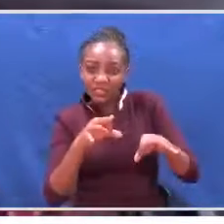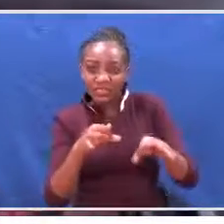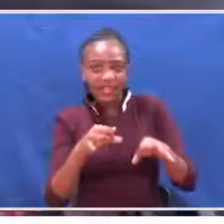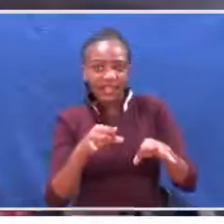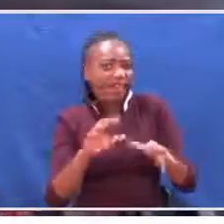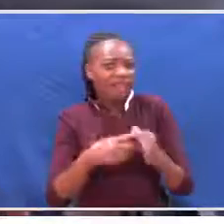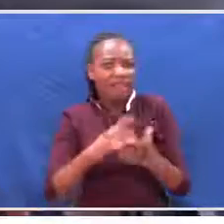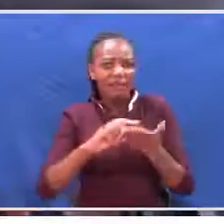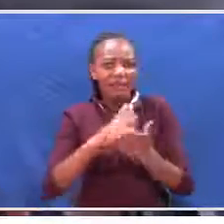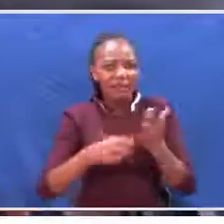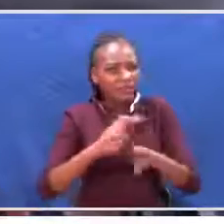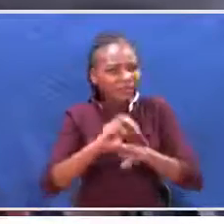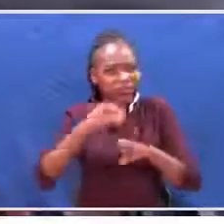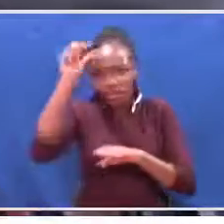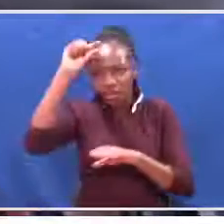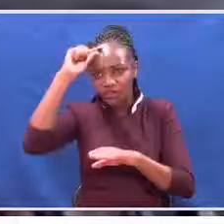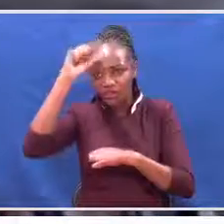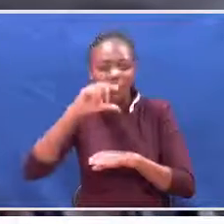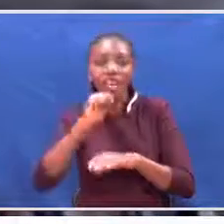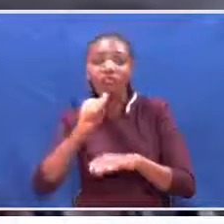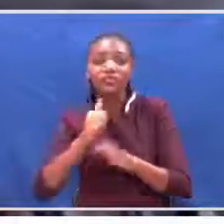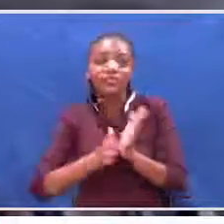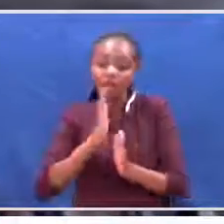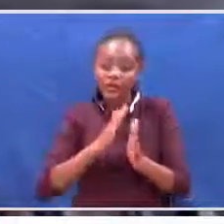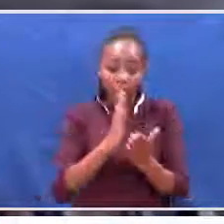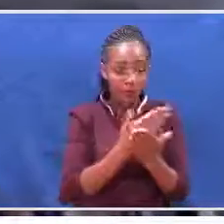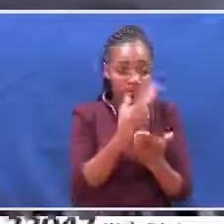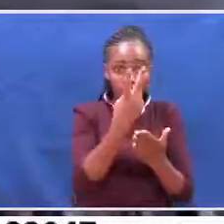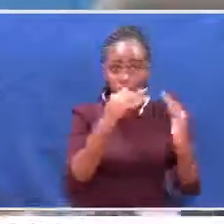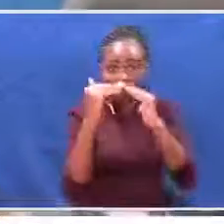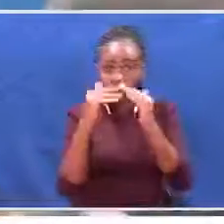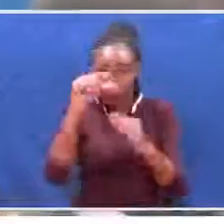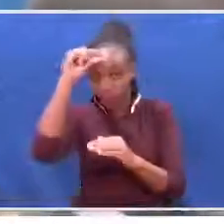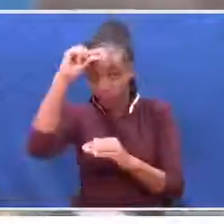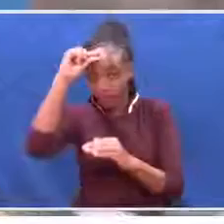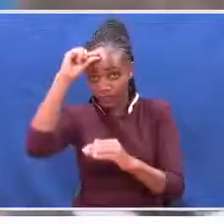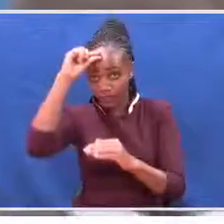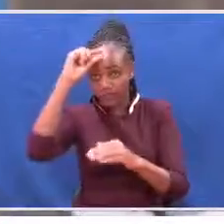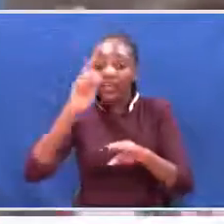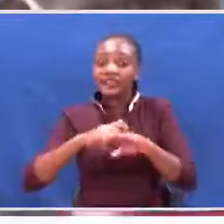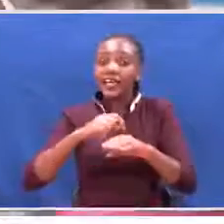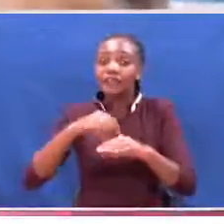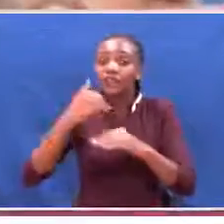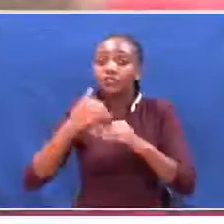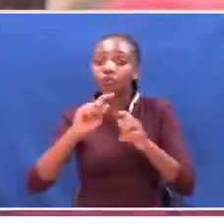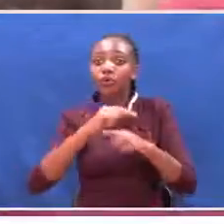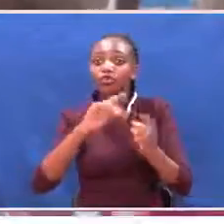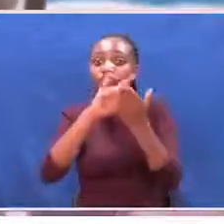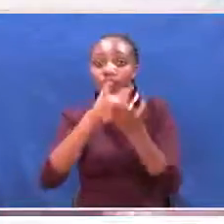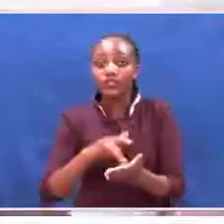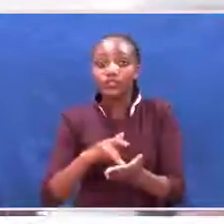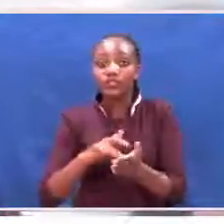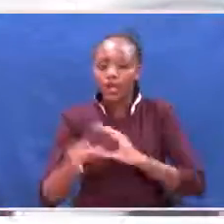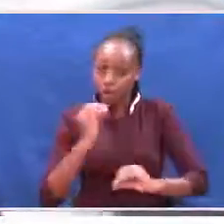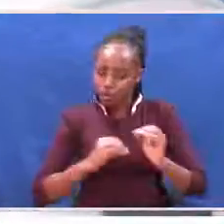place, then it is national government. It is not the arrangement between the two levels of government. As Sonko continues to insist that a massive